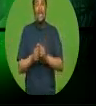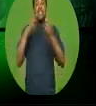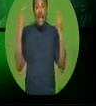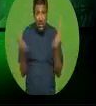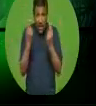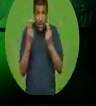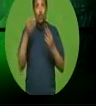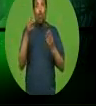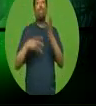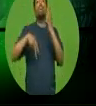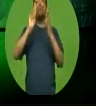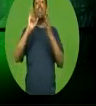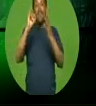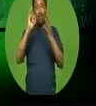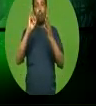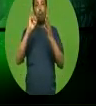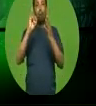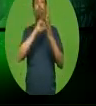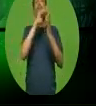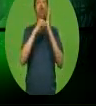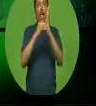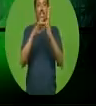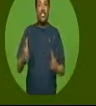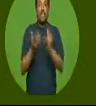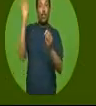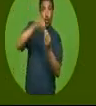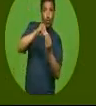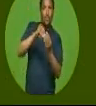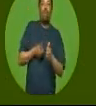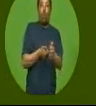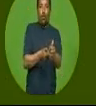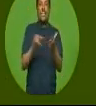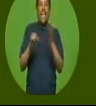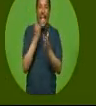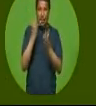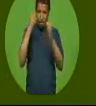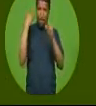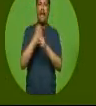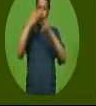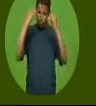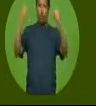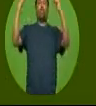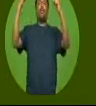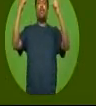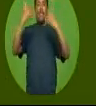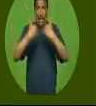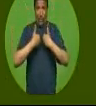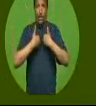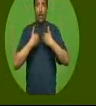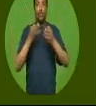of the Uni-Modal strategy include the following. It makes possible the existence